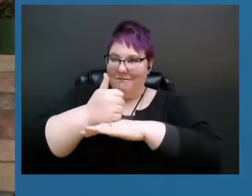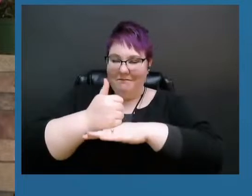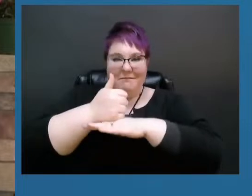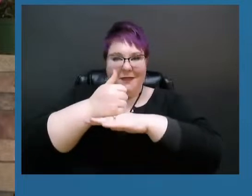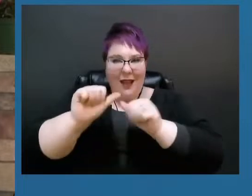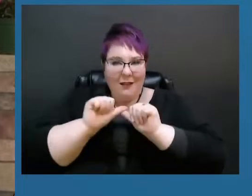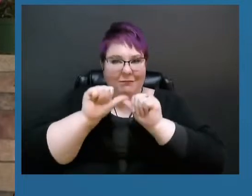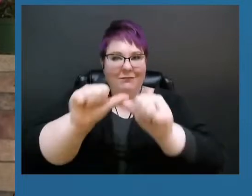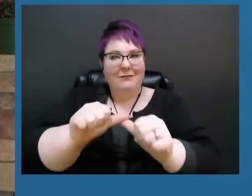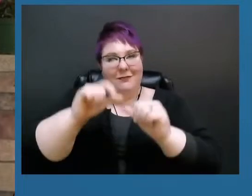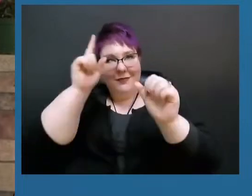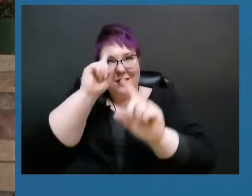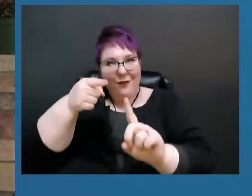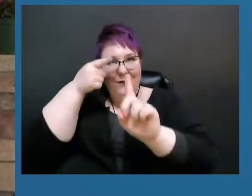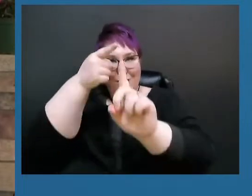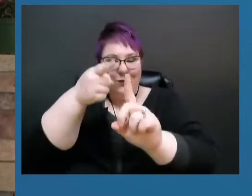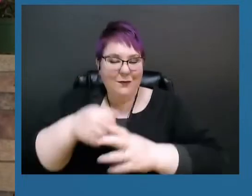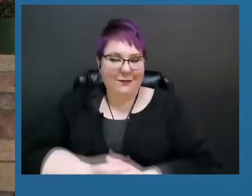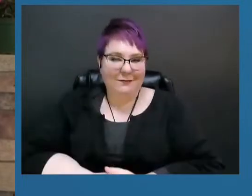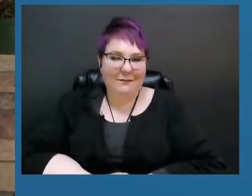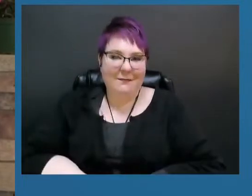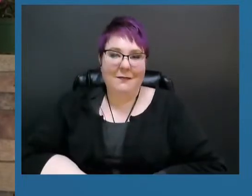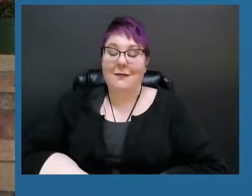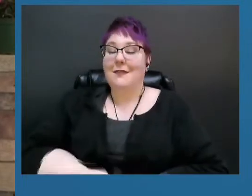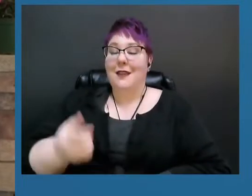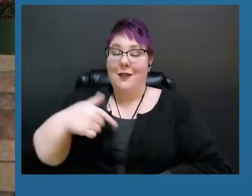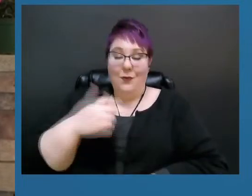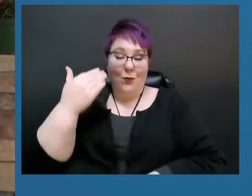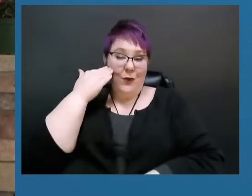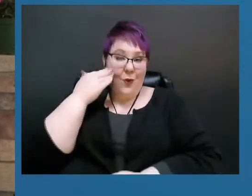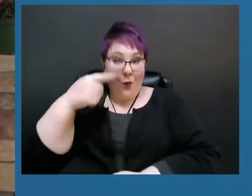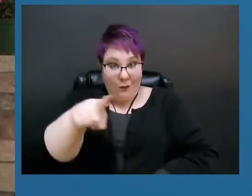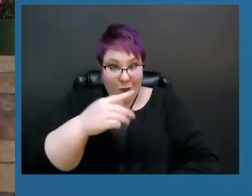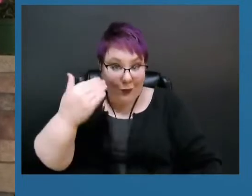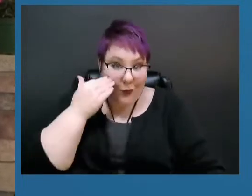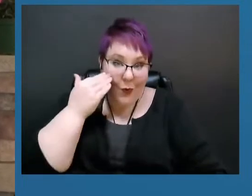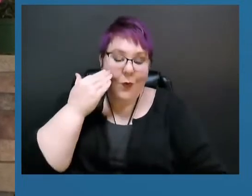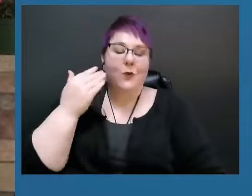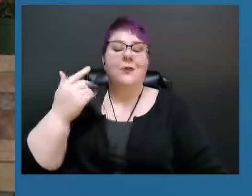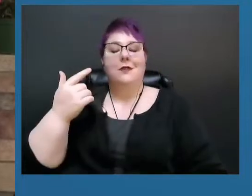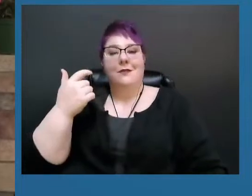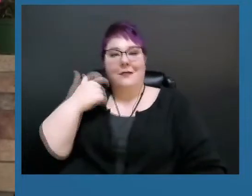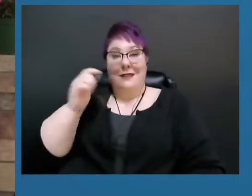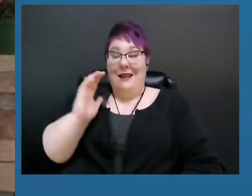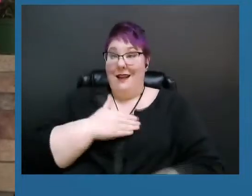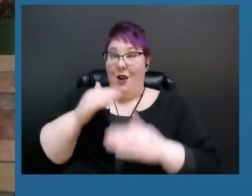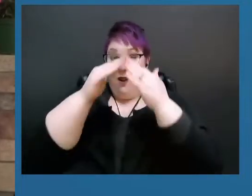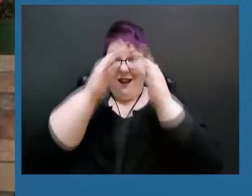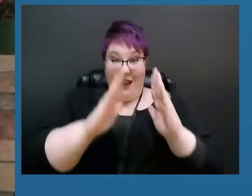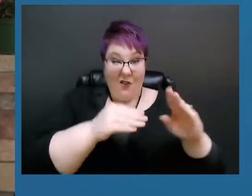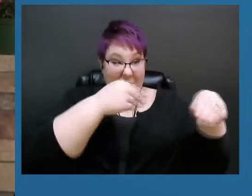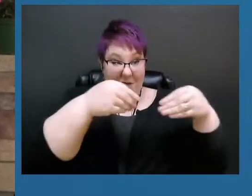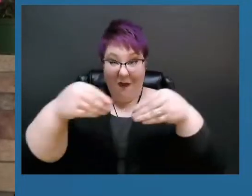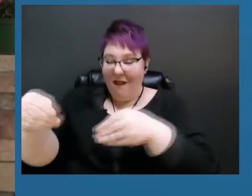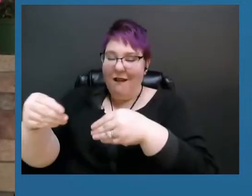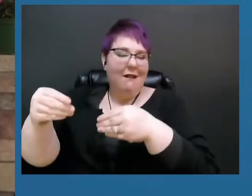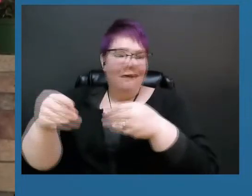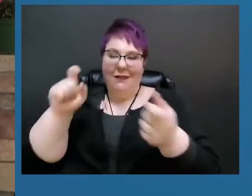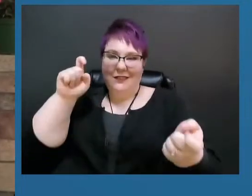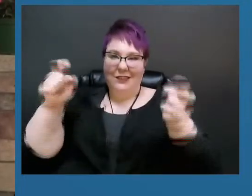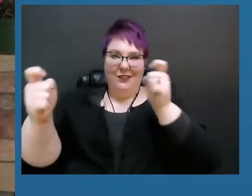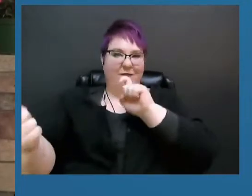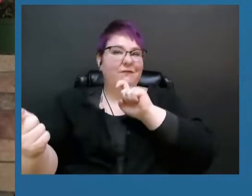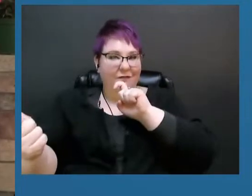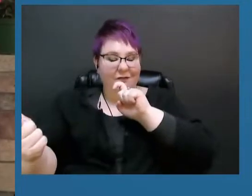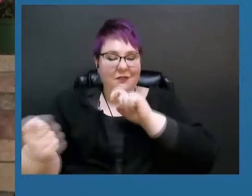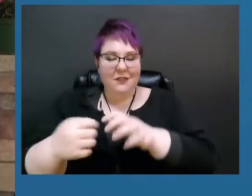homeownership. As we've heard, and you all know, in recent years, the housing market in our region has undergone significant shifts.